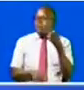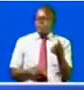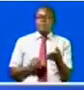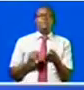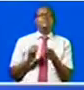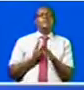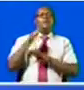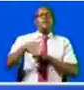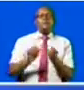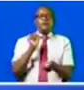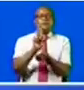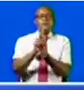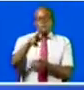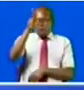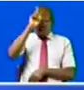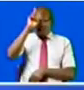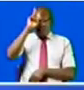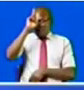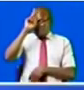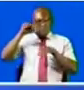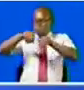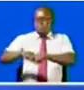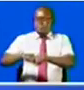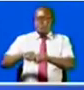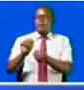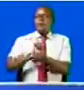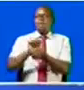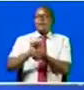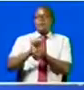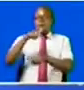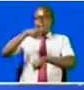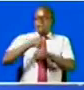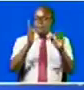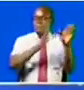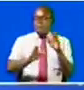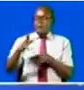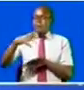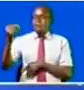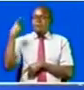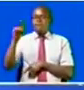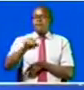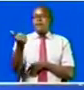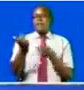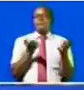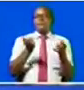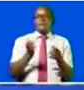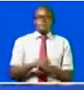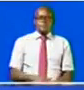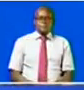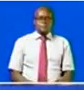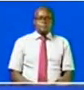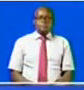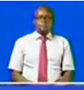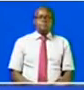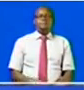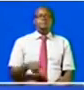than a dozen police officers stormed the premises Friday as he prepared to leave for some errands.